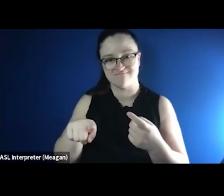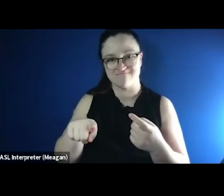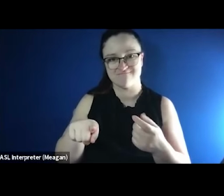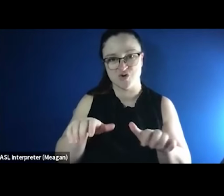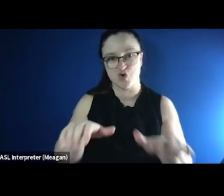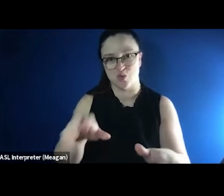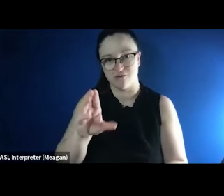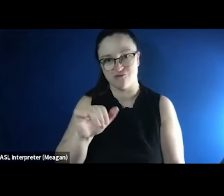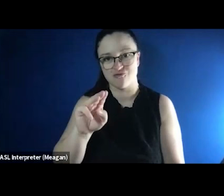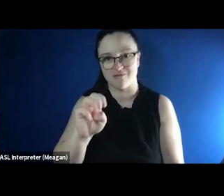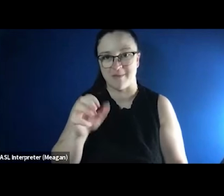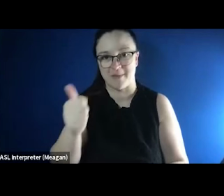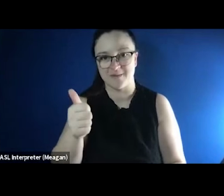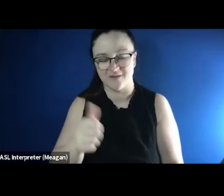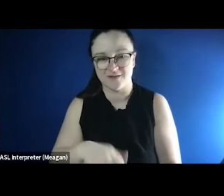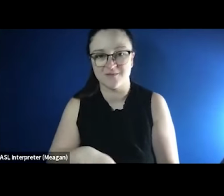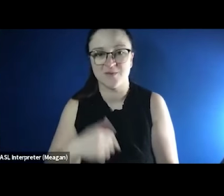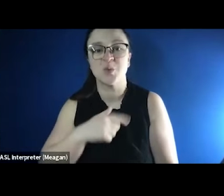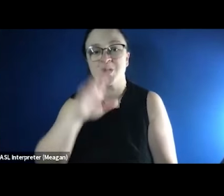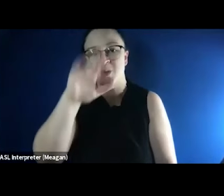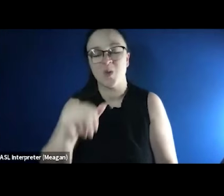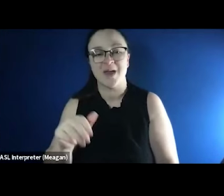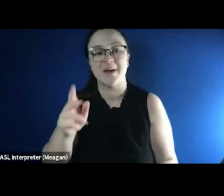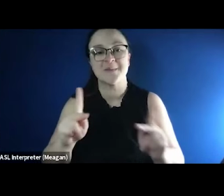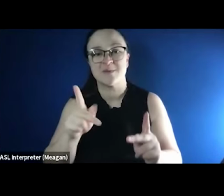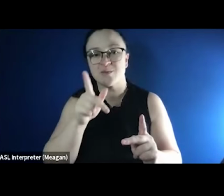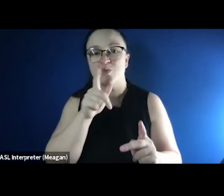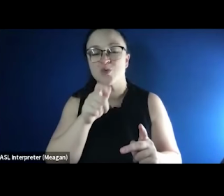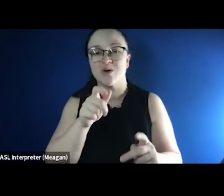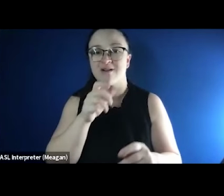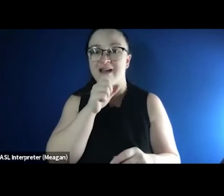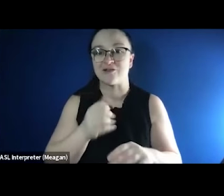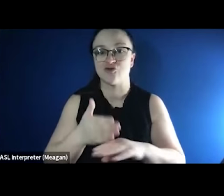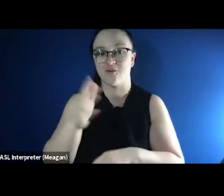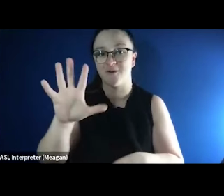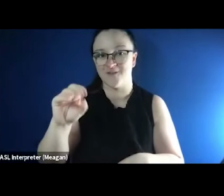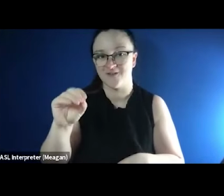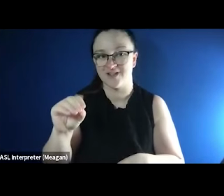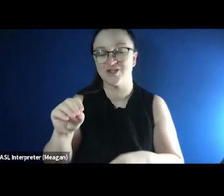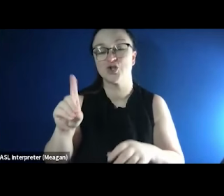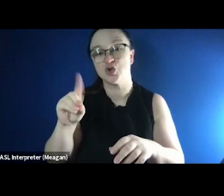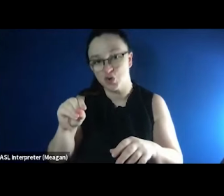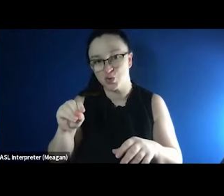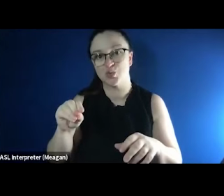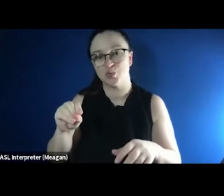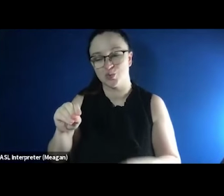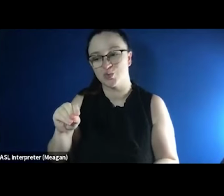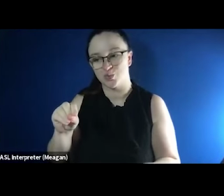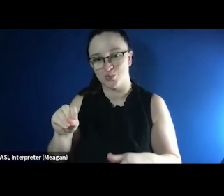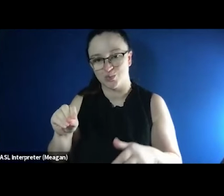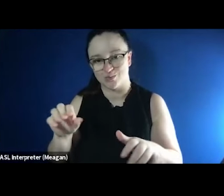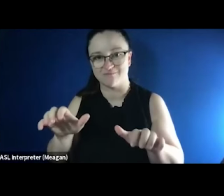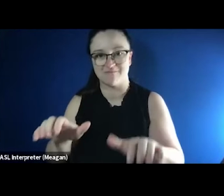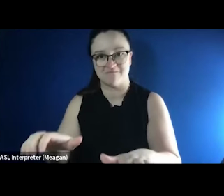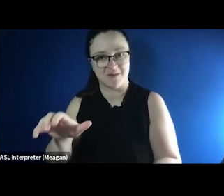that individuals over the age of 50 do in fact commit criminal behaviors and are arrested. There is a